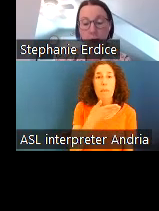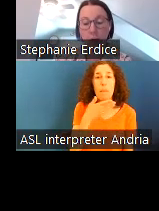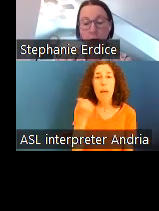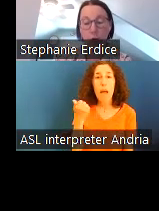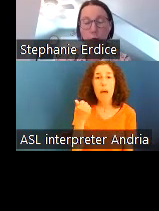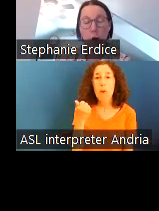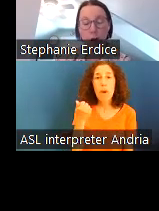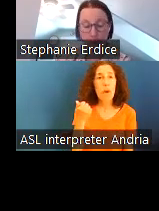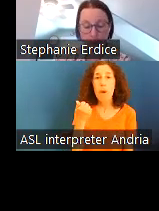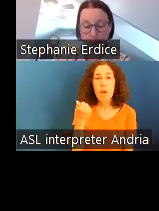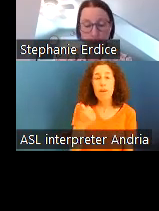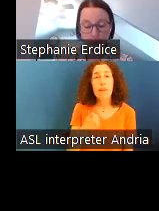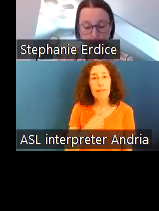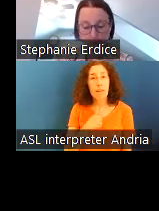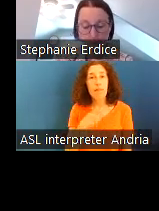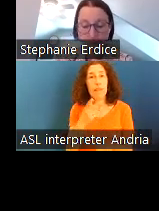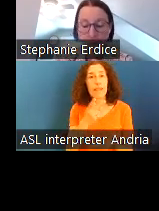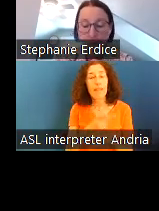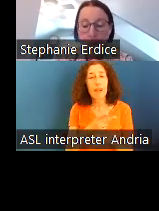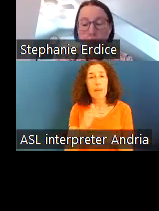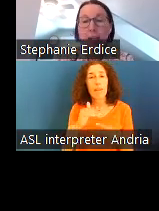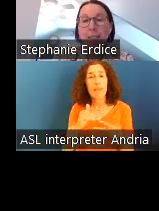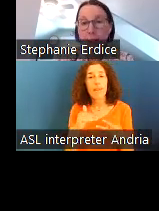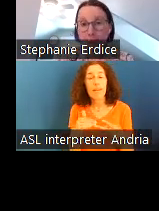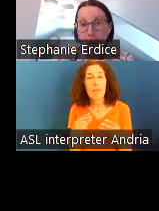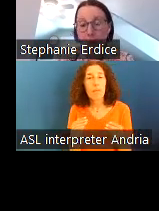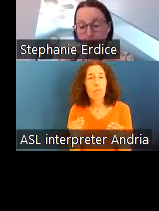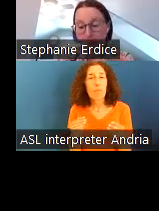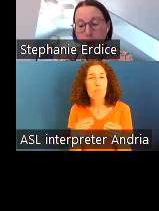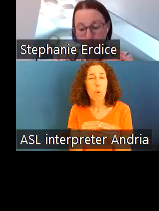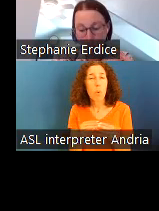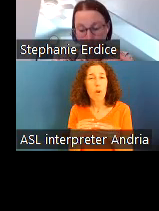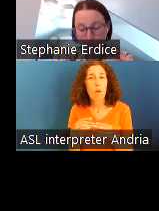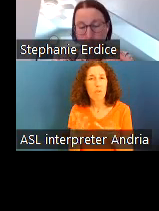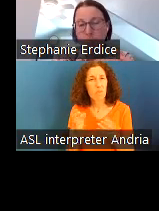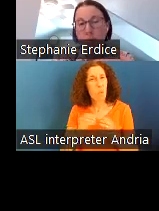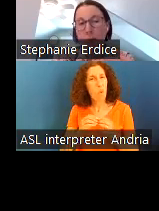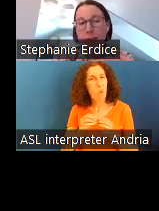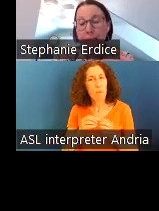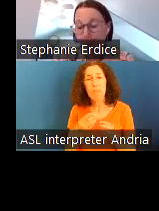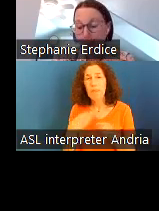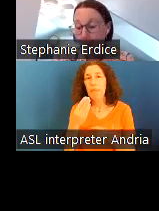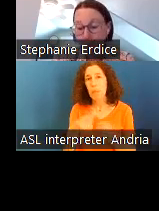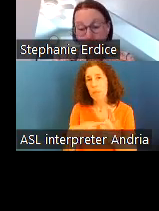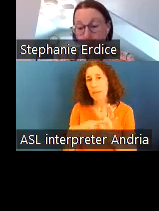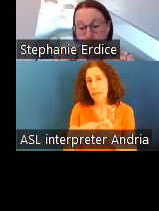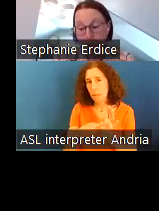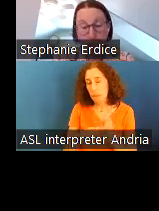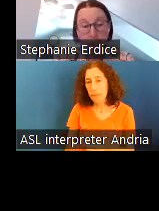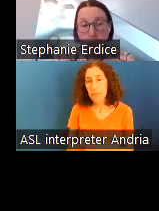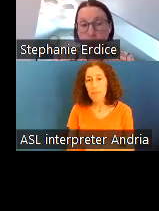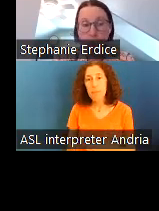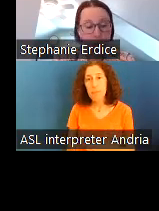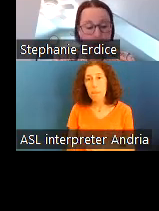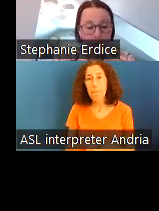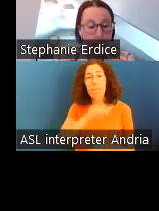building our resilience. So an example from my own life is that I love doing